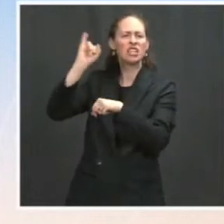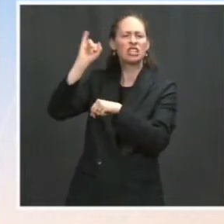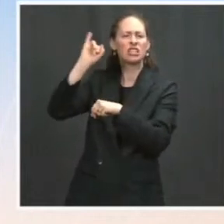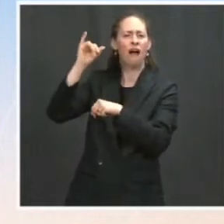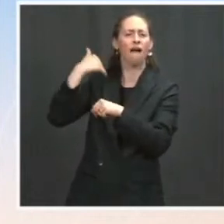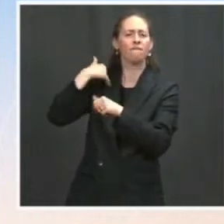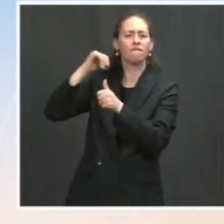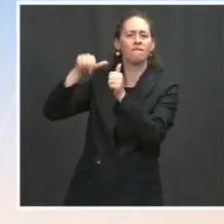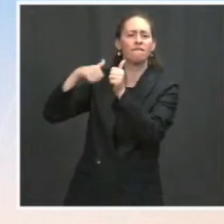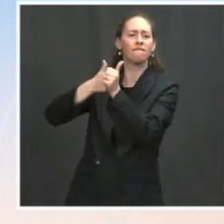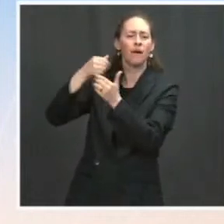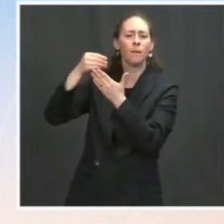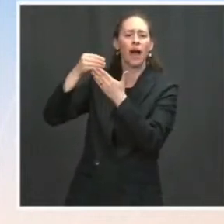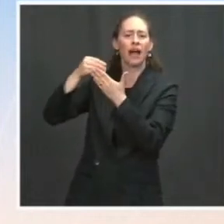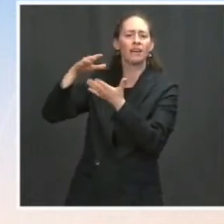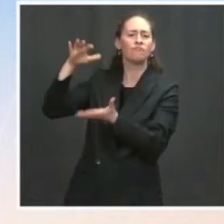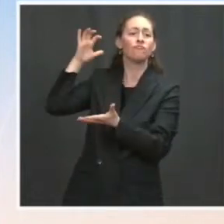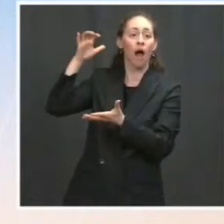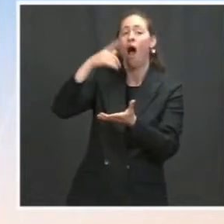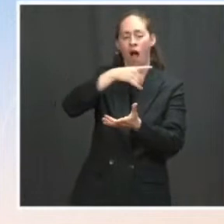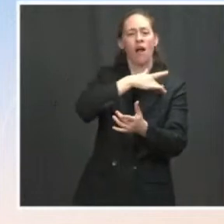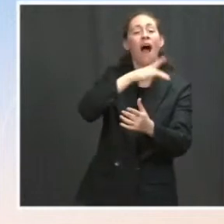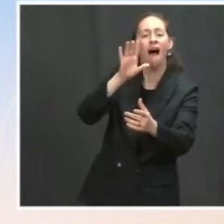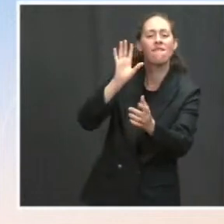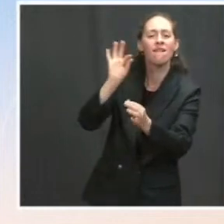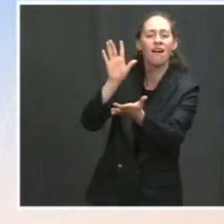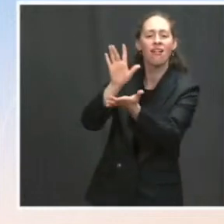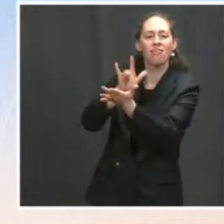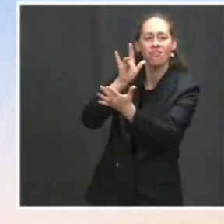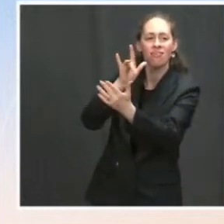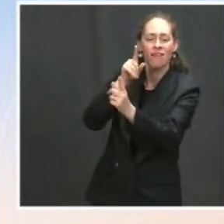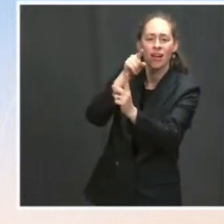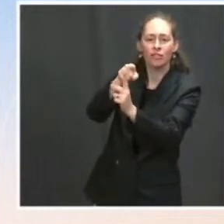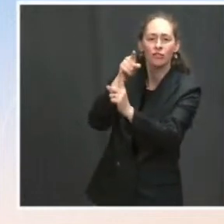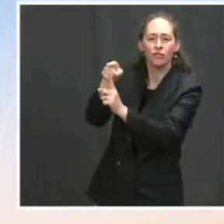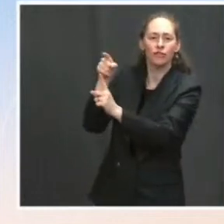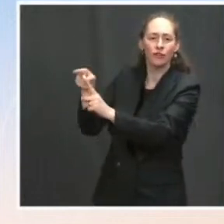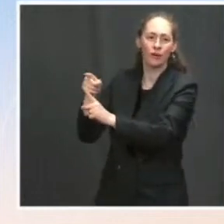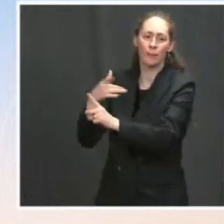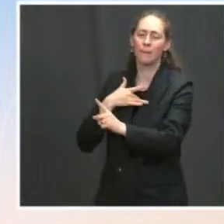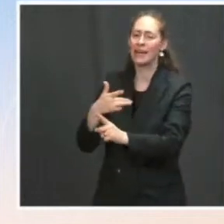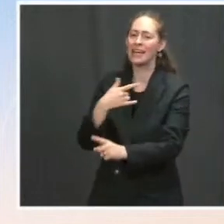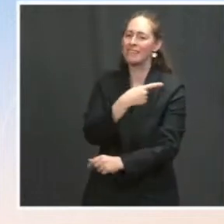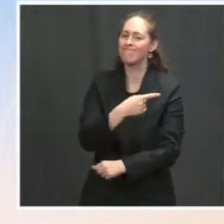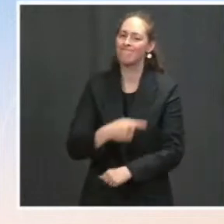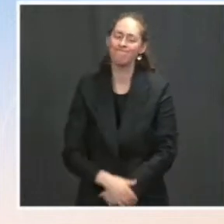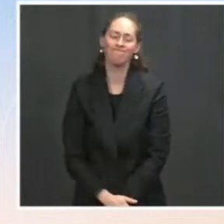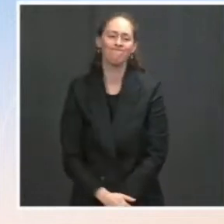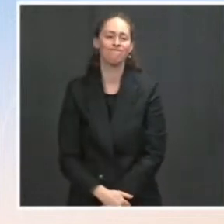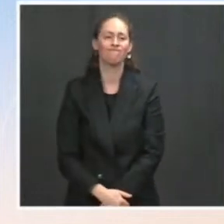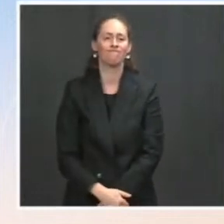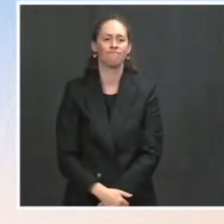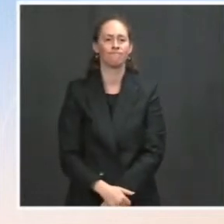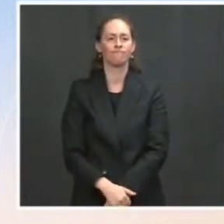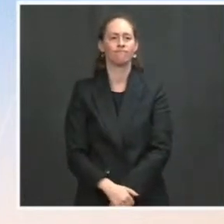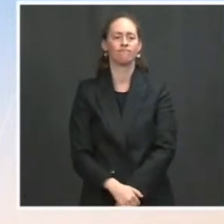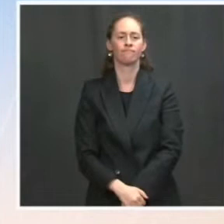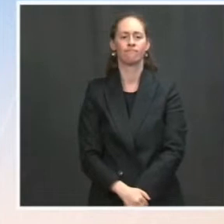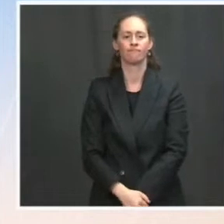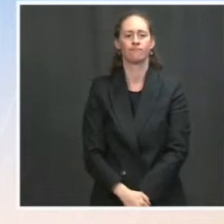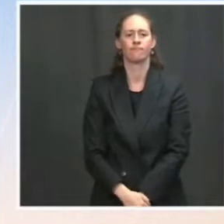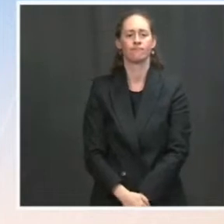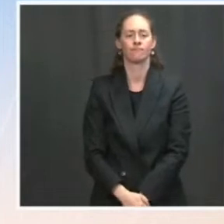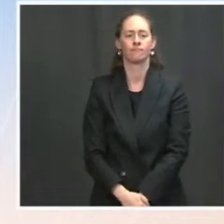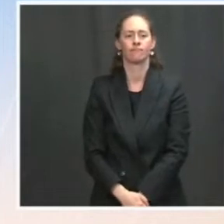what we do in addition to actively disrupting infrastructure and holding perpetrators accountable to ensure that we're not encouraging the rise of